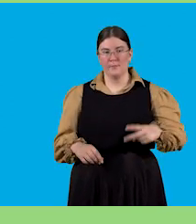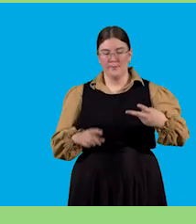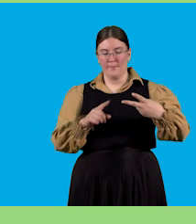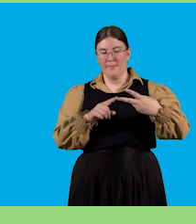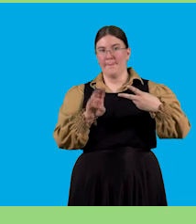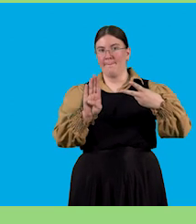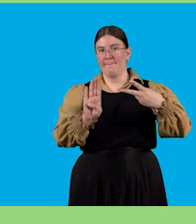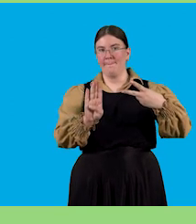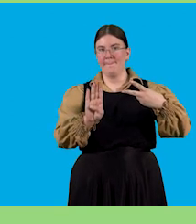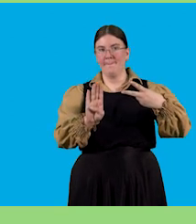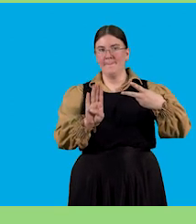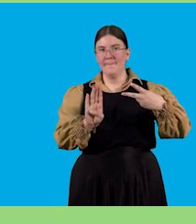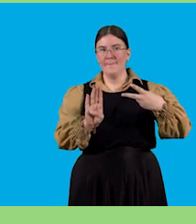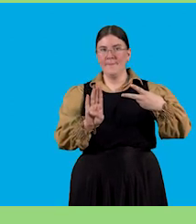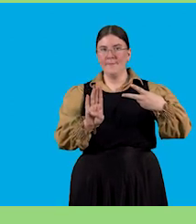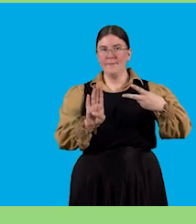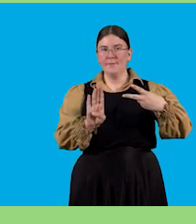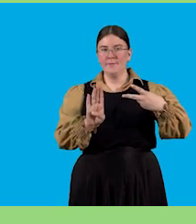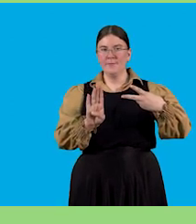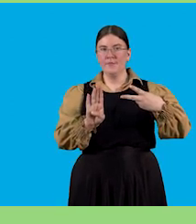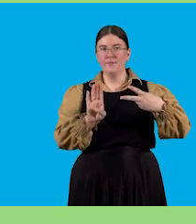And then we have B.